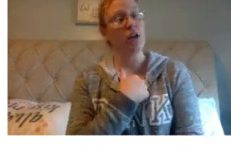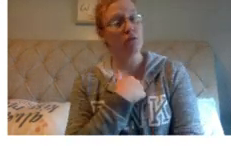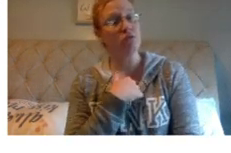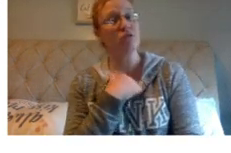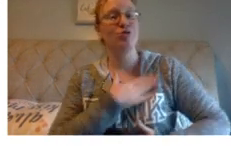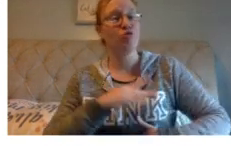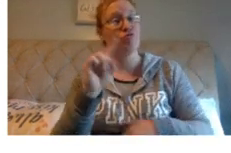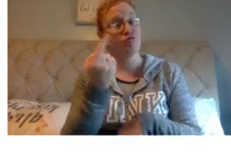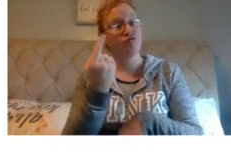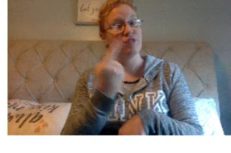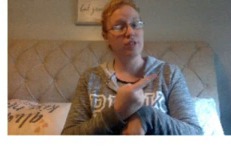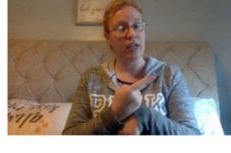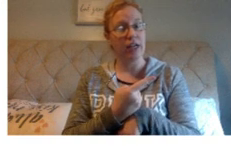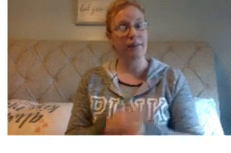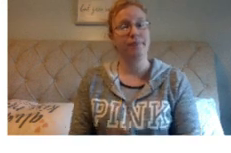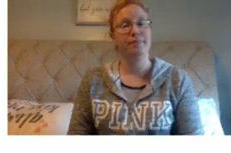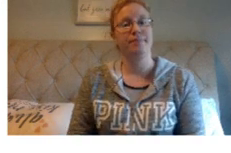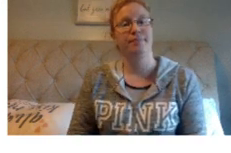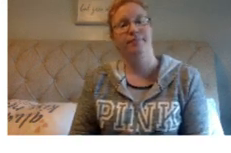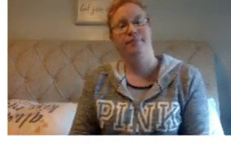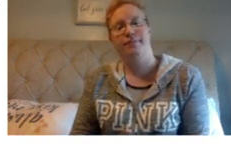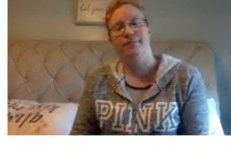first day.